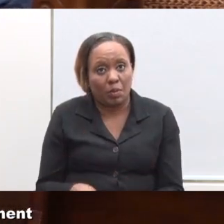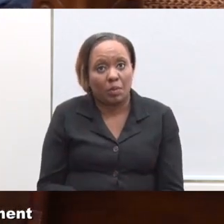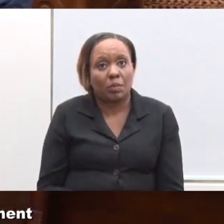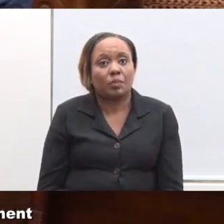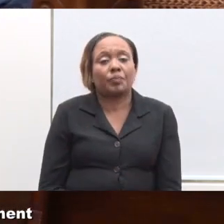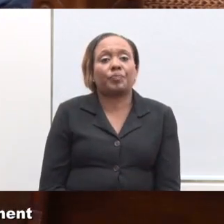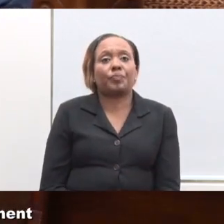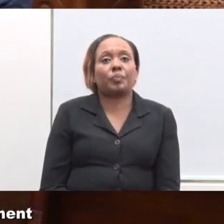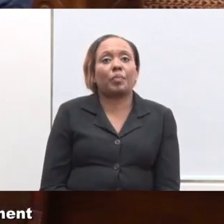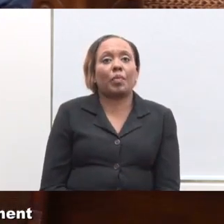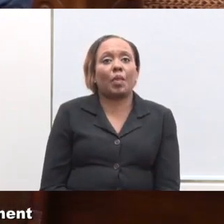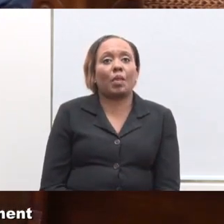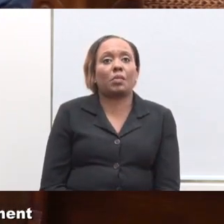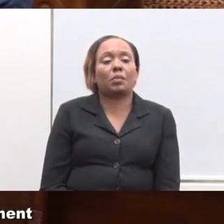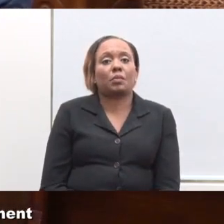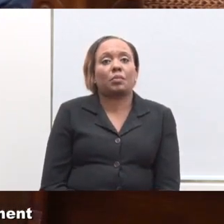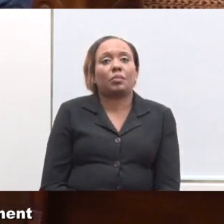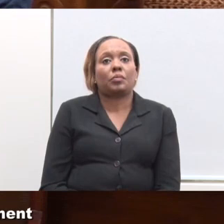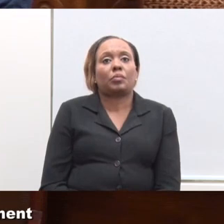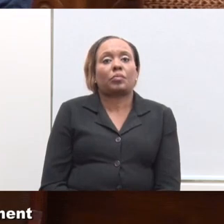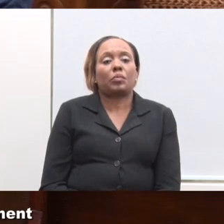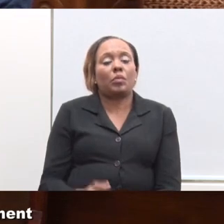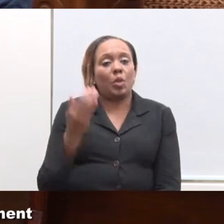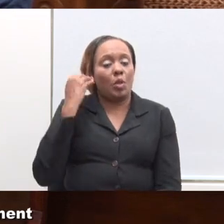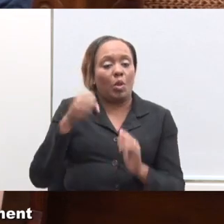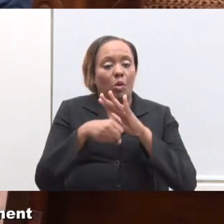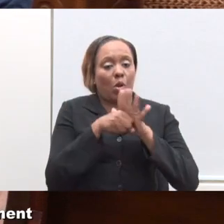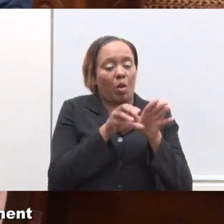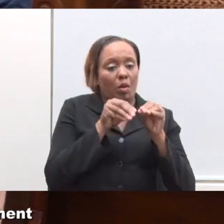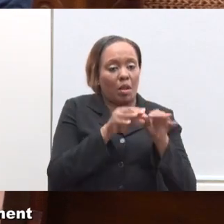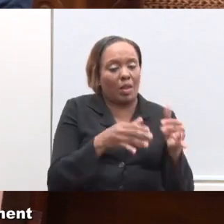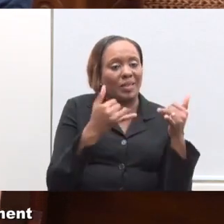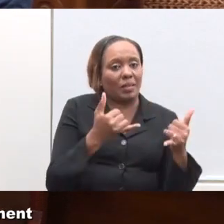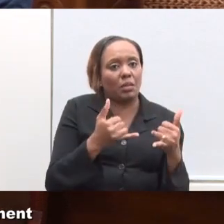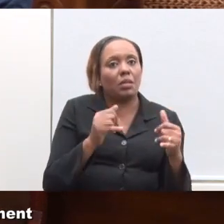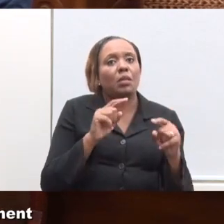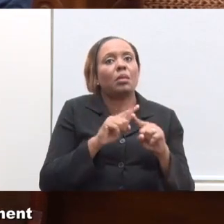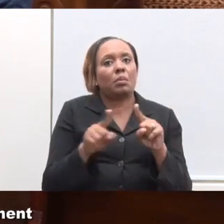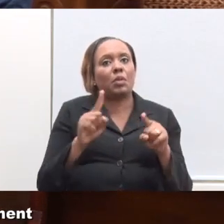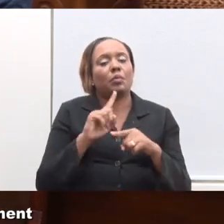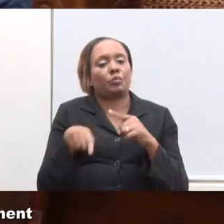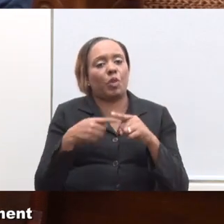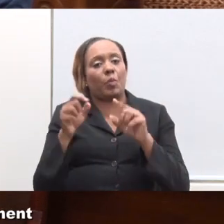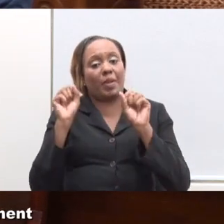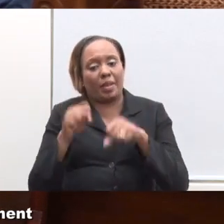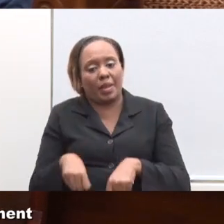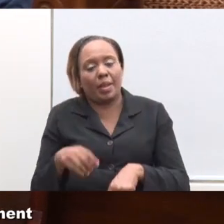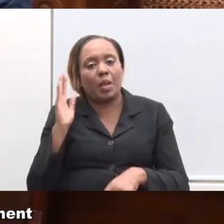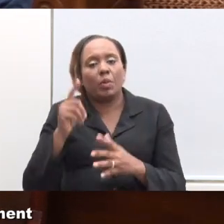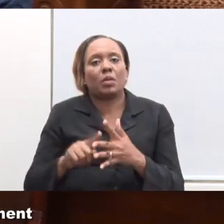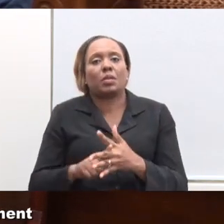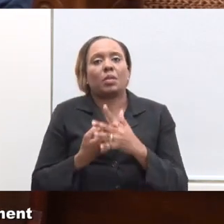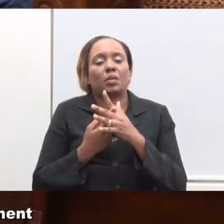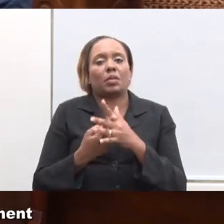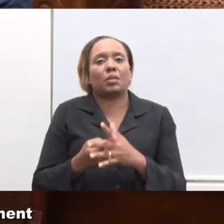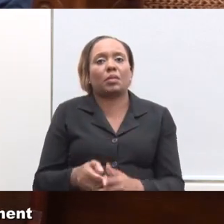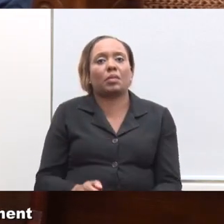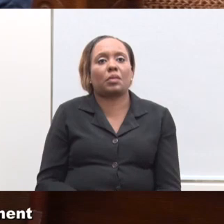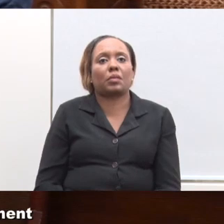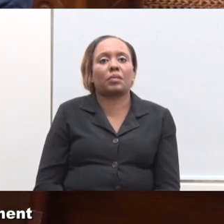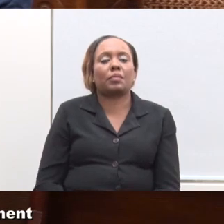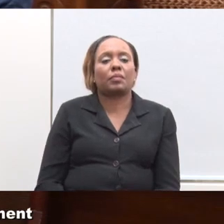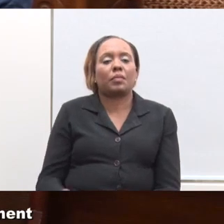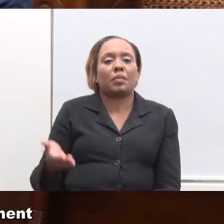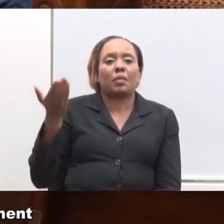fully within the context of this pandemic. And interestingly enough, I received up to last night an article